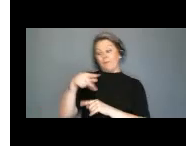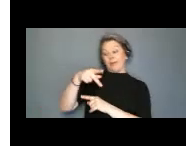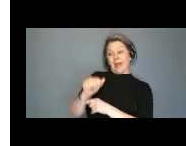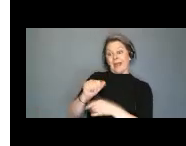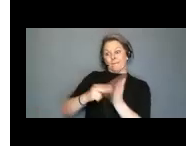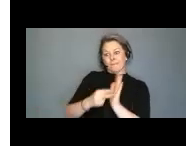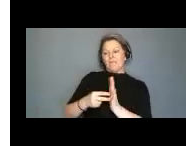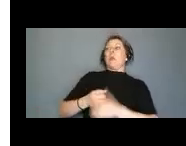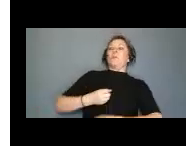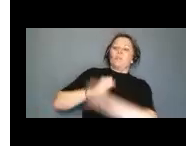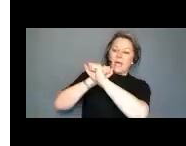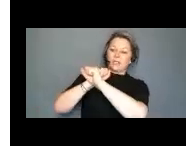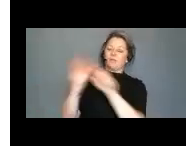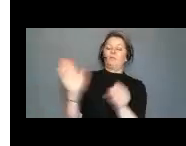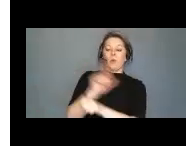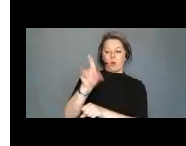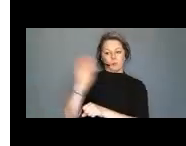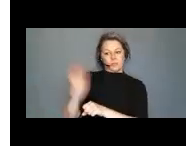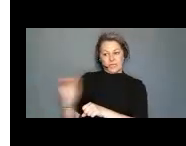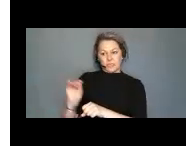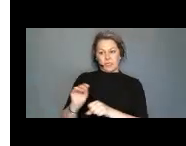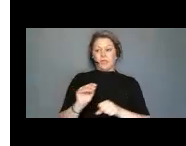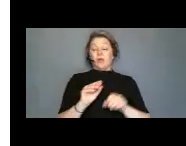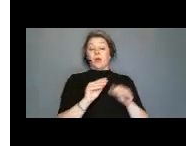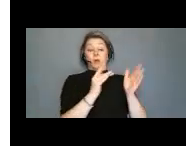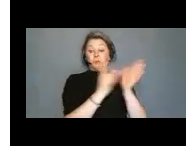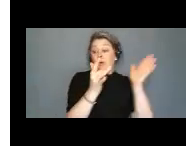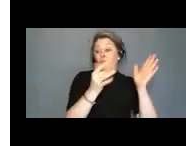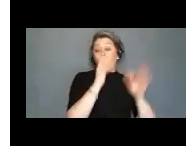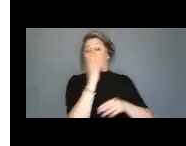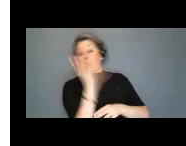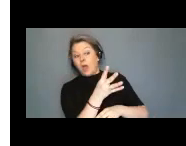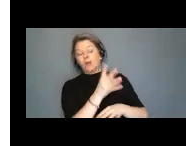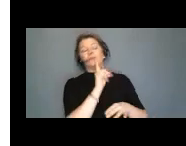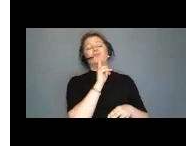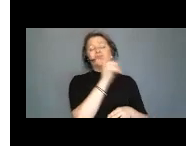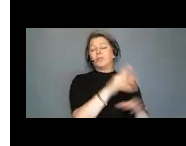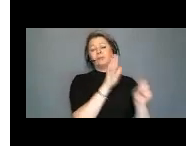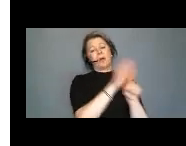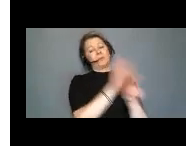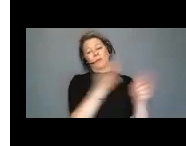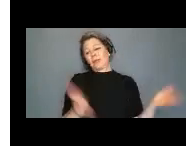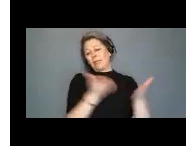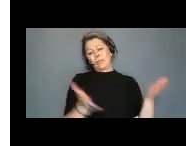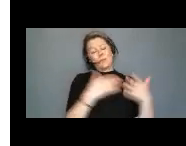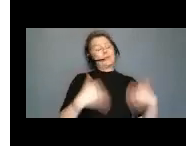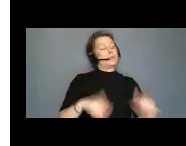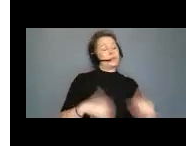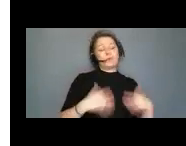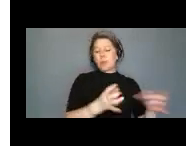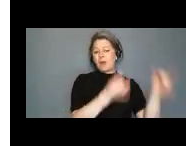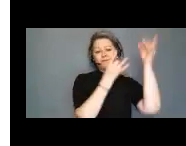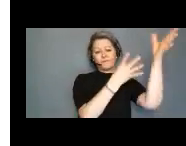Because again, as Mary said, abuse and neglect are alive and well, unfortunately. in our society, in all